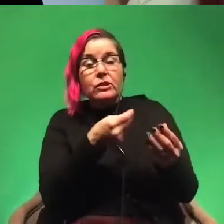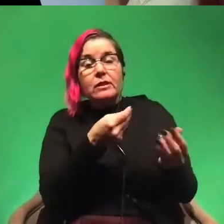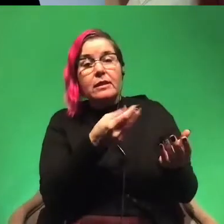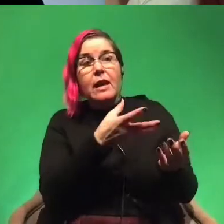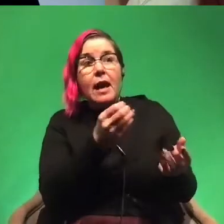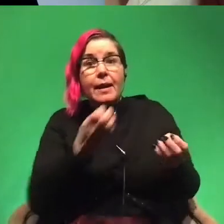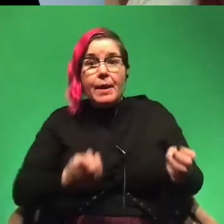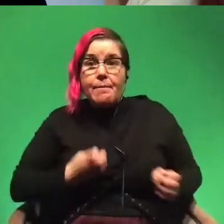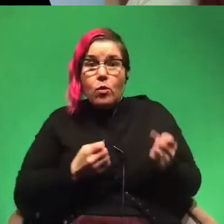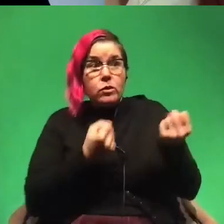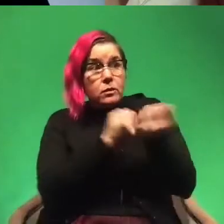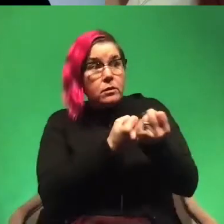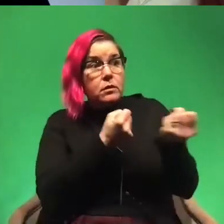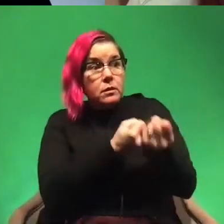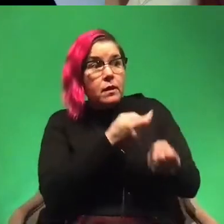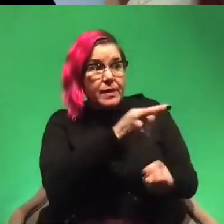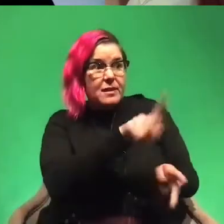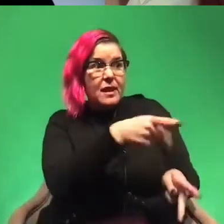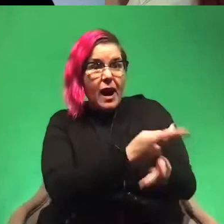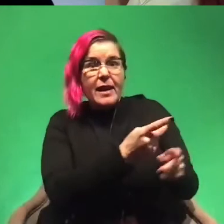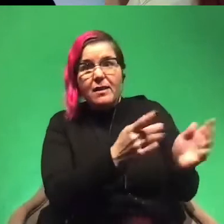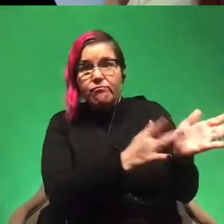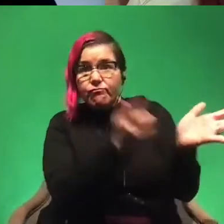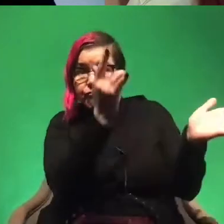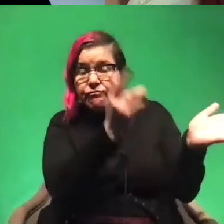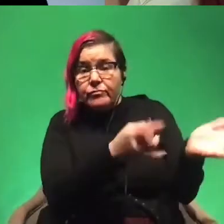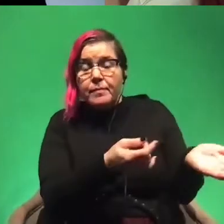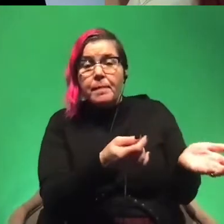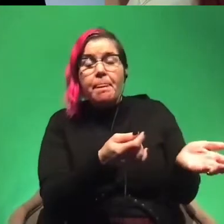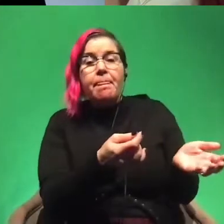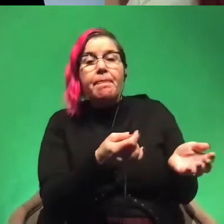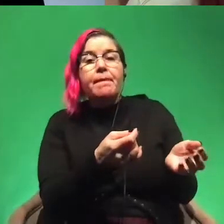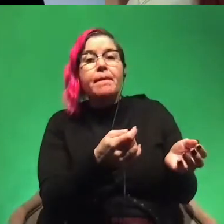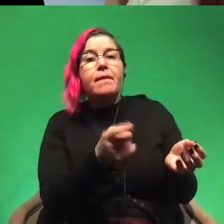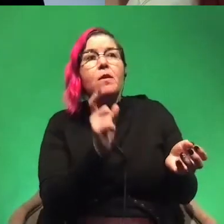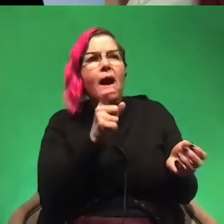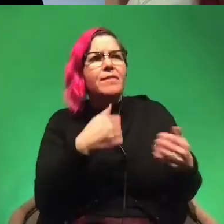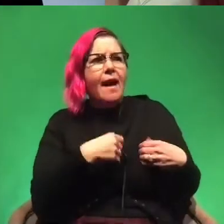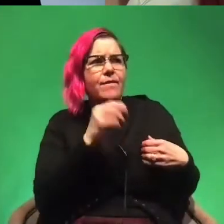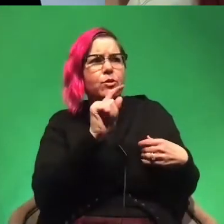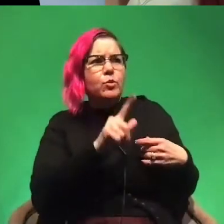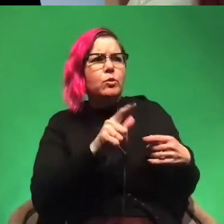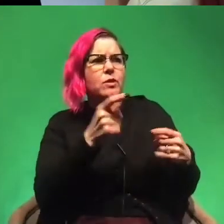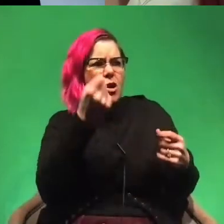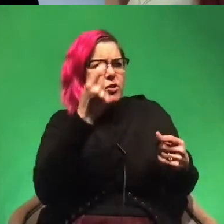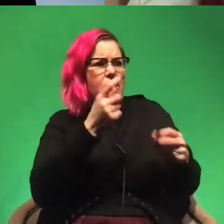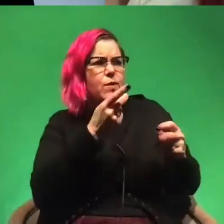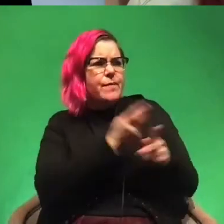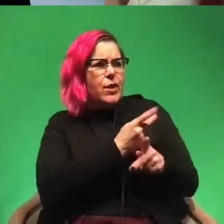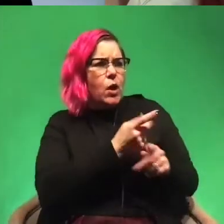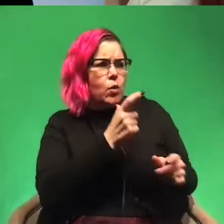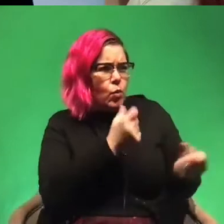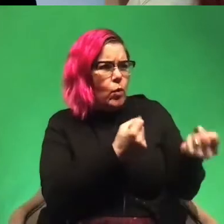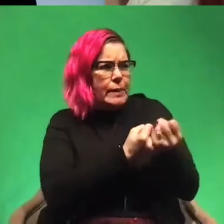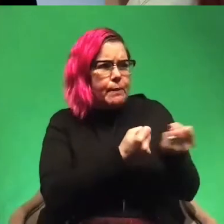and emotionally support this type of exploitation, we really need to have the tools to figure out where we're going to throw that support in order to